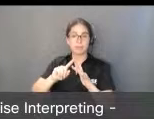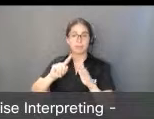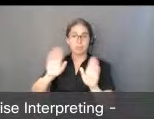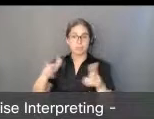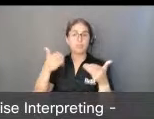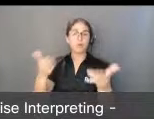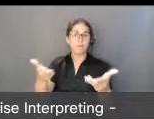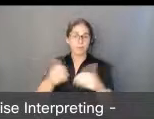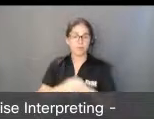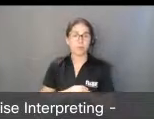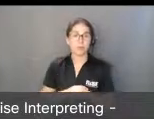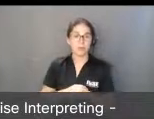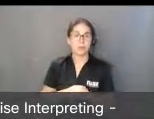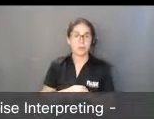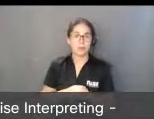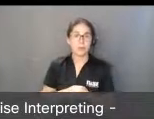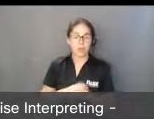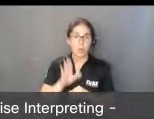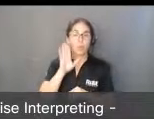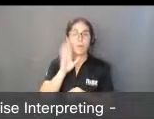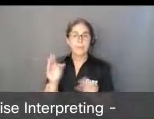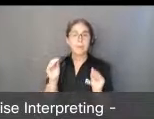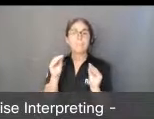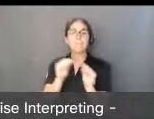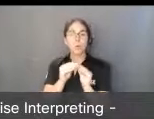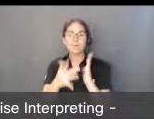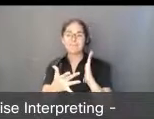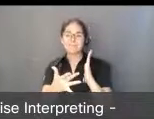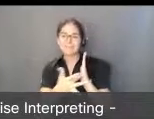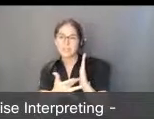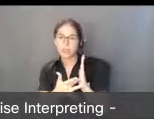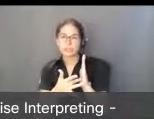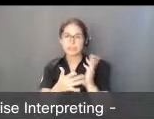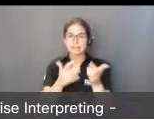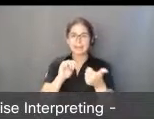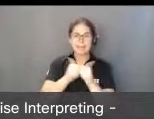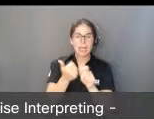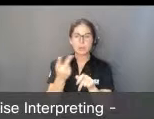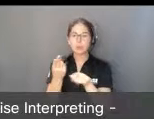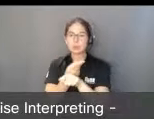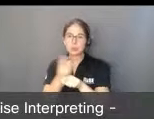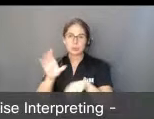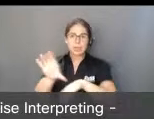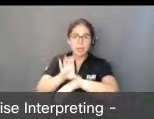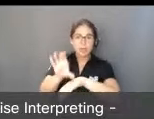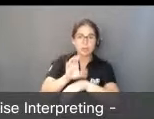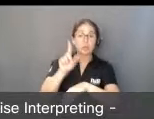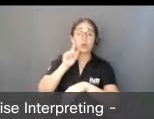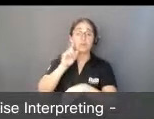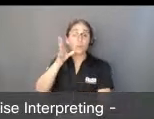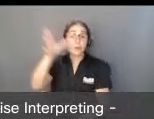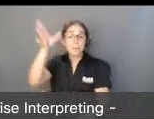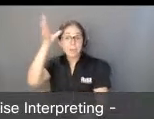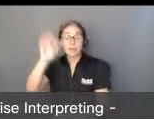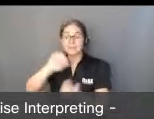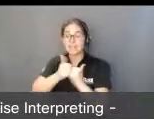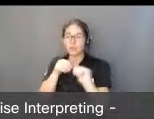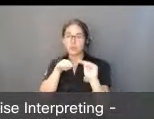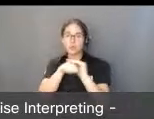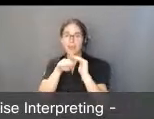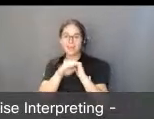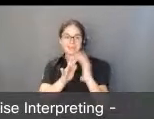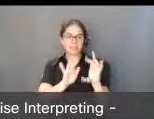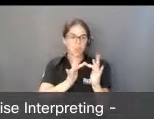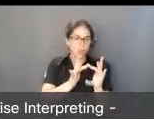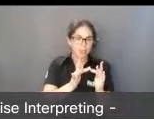going to be more on the mechanics and how to manipulate a computer for our parents and how to get online, how to access